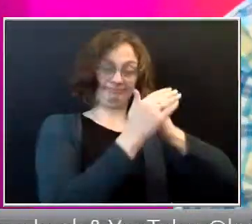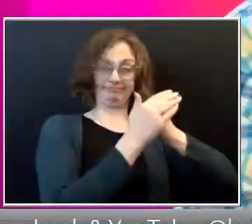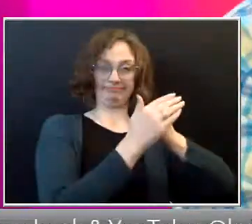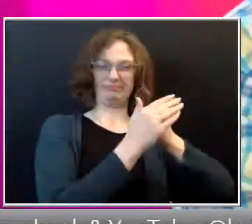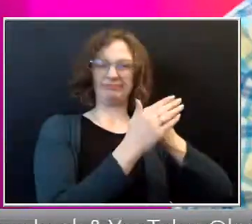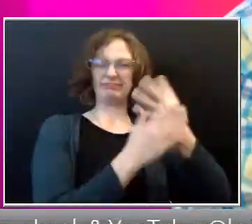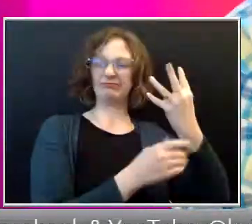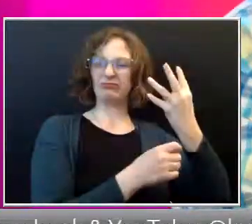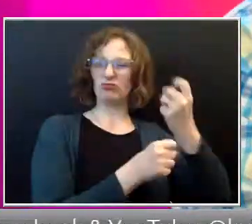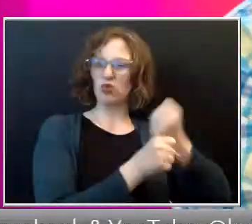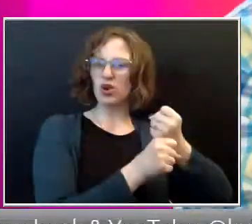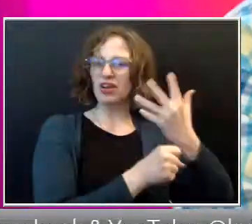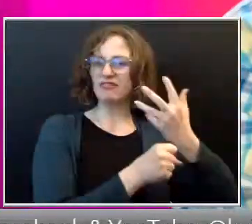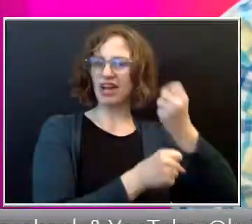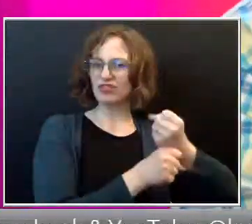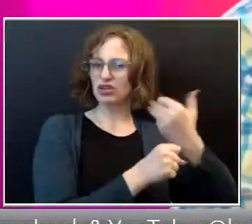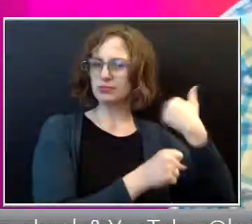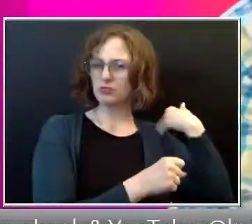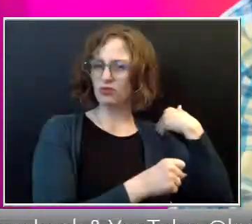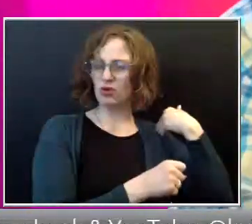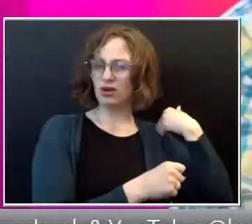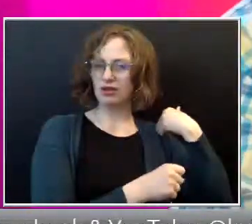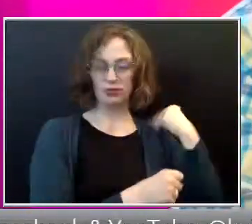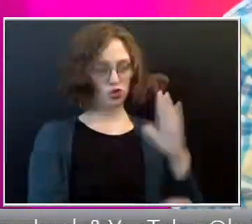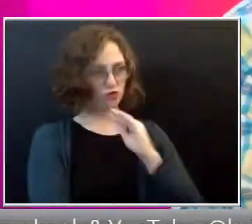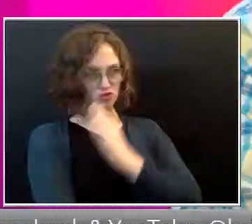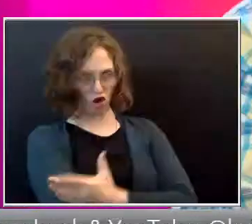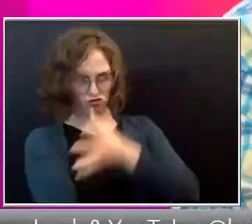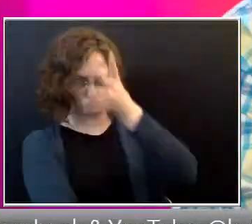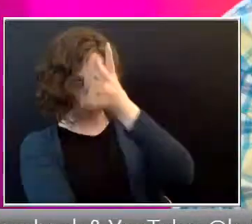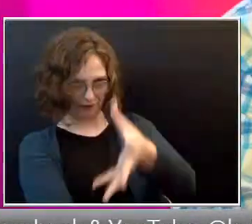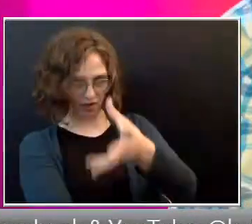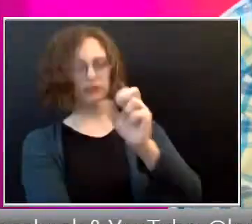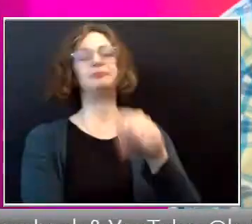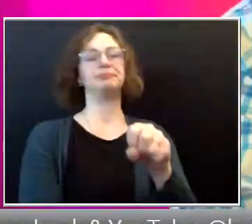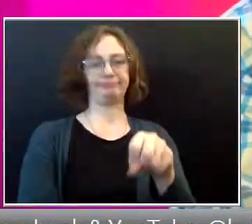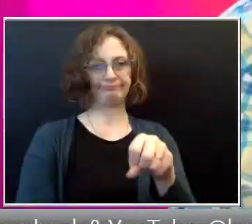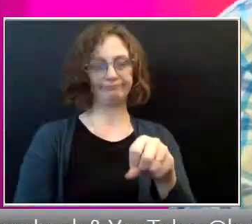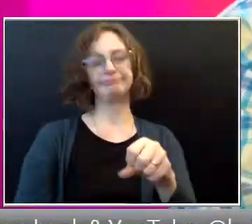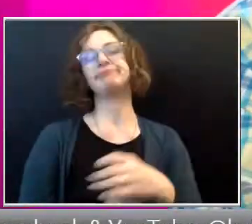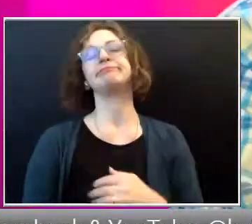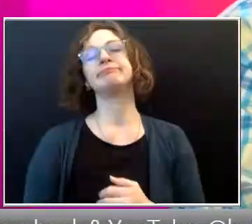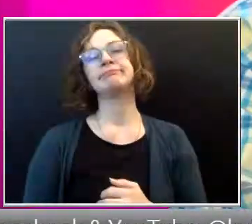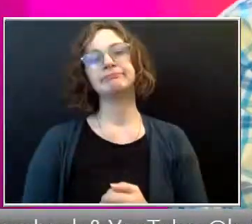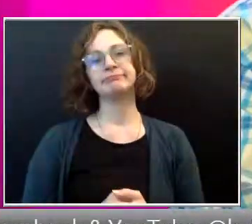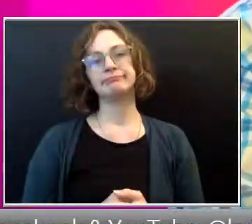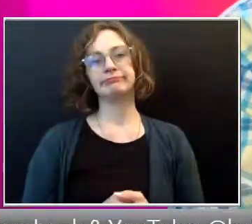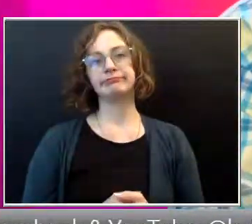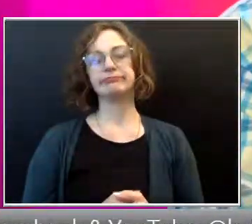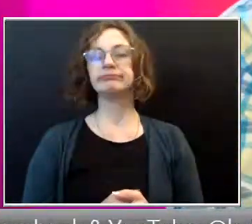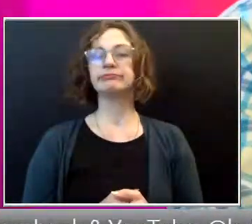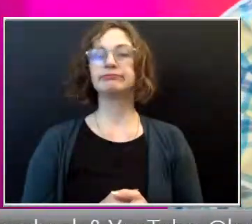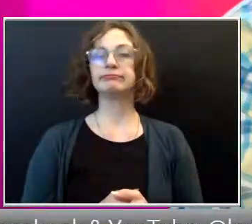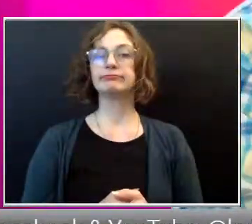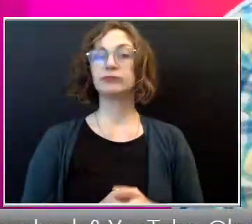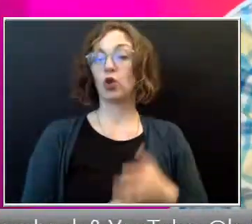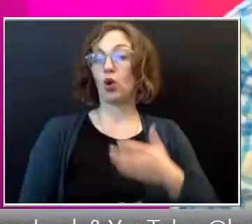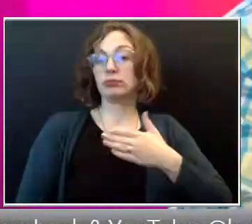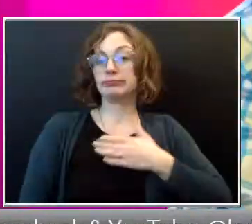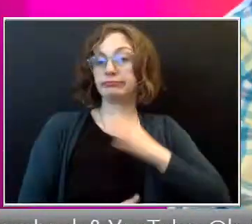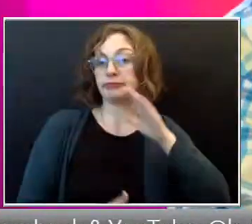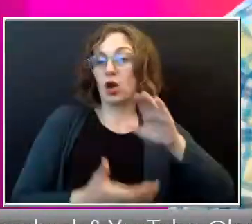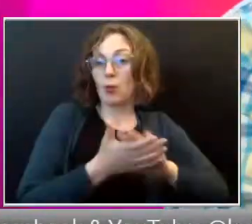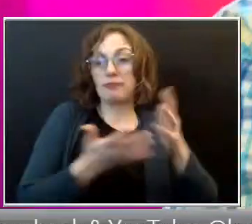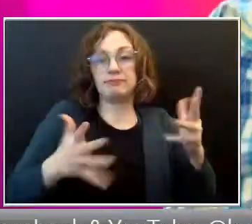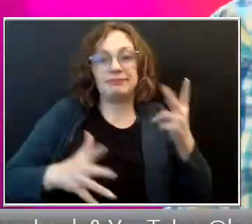Your daughter's to my grandpa. incident, yeah. yes. Mm-hmm. And she had witnessed the the signs through him, you